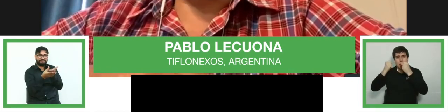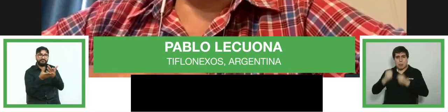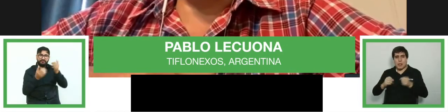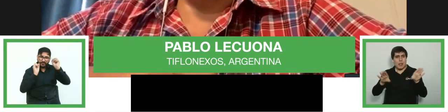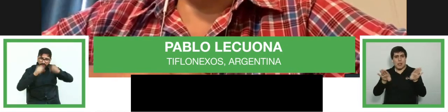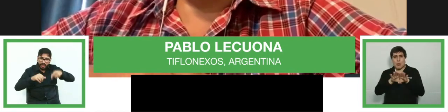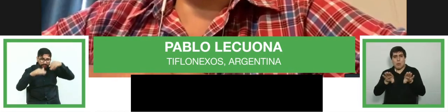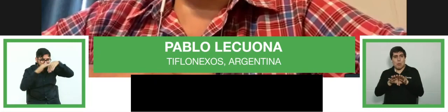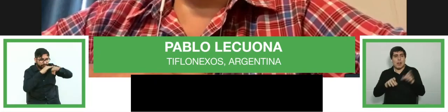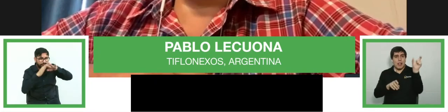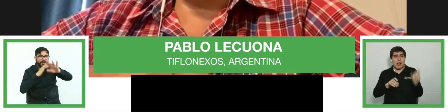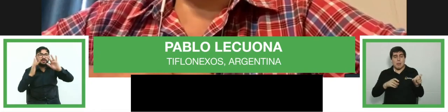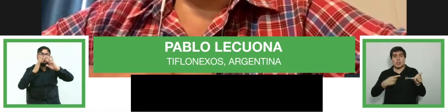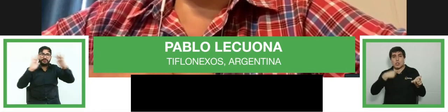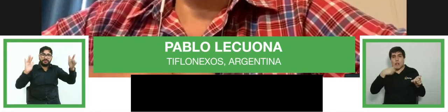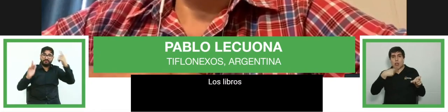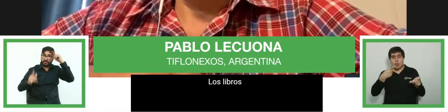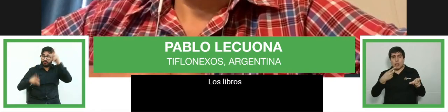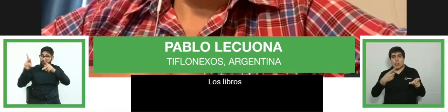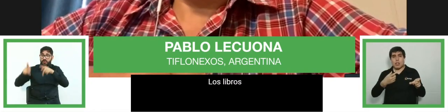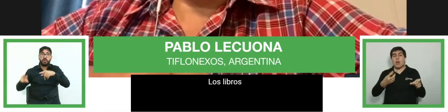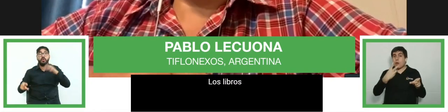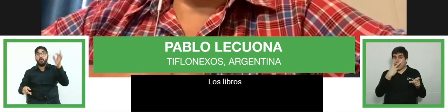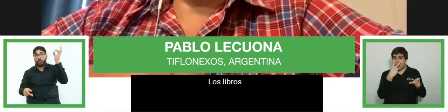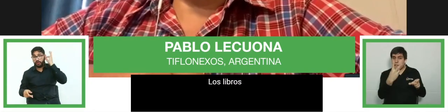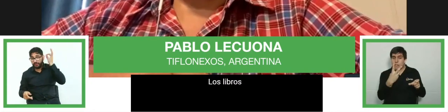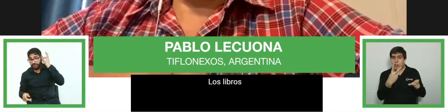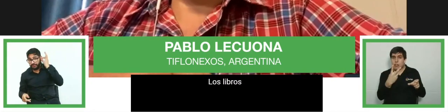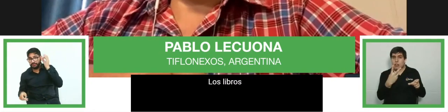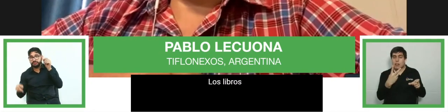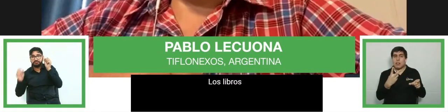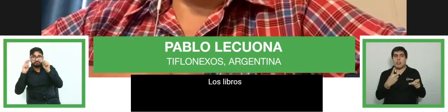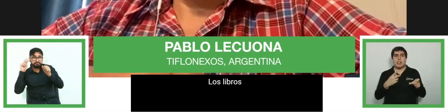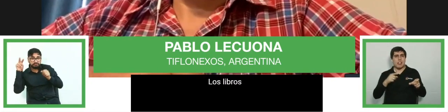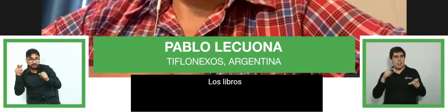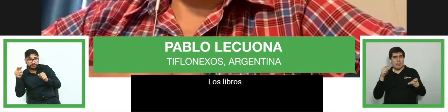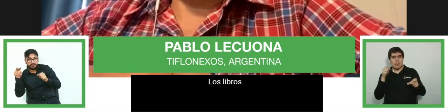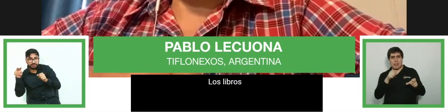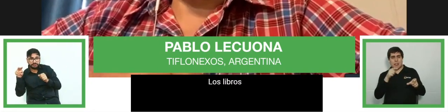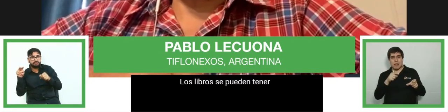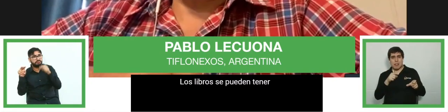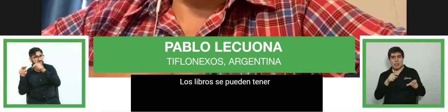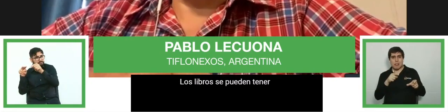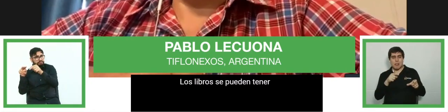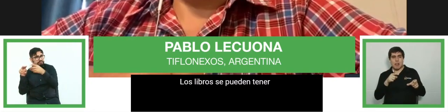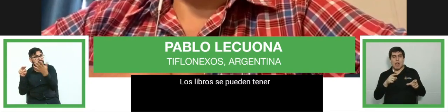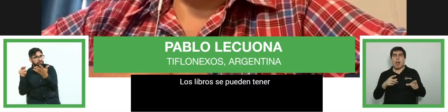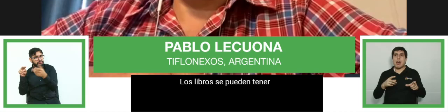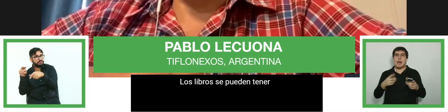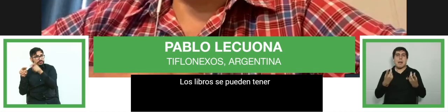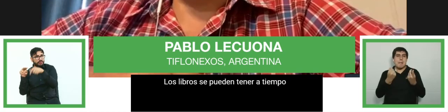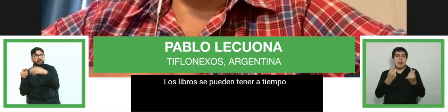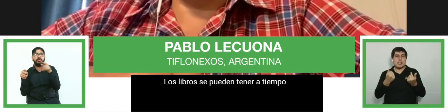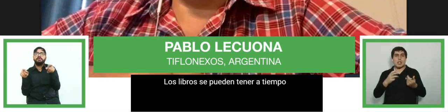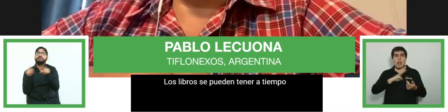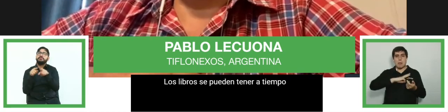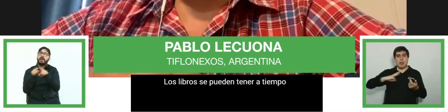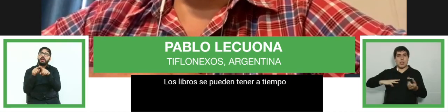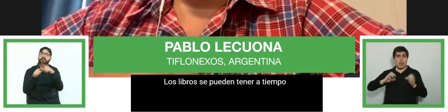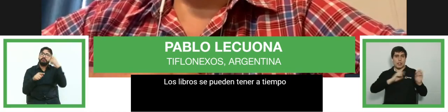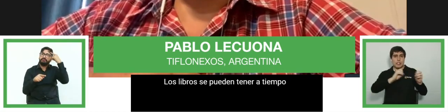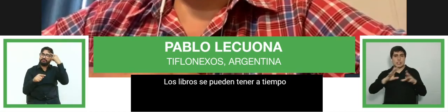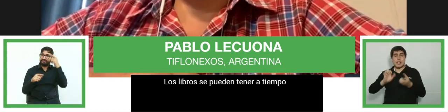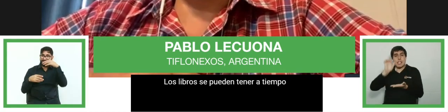peers, and to equal opportunities, even this has not made the state, the nation, to take